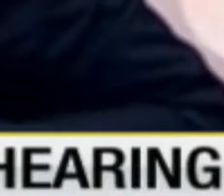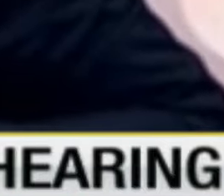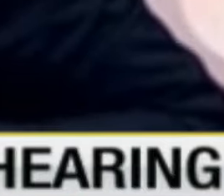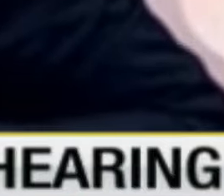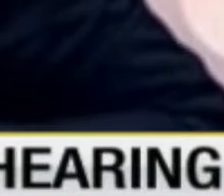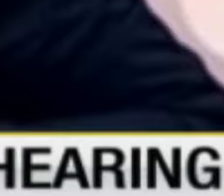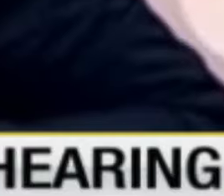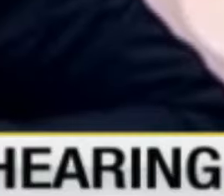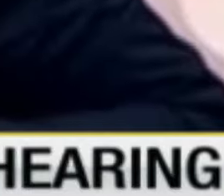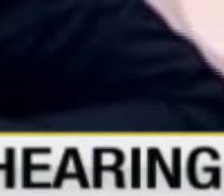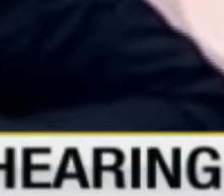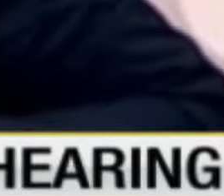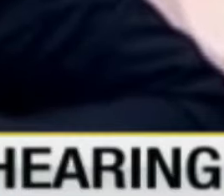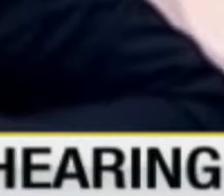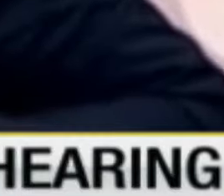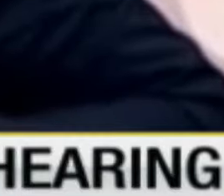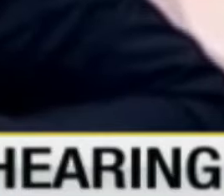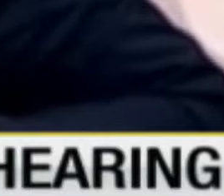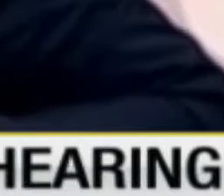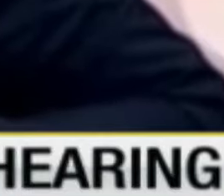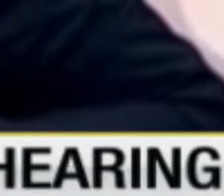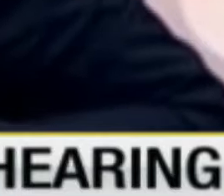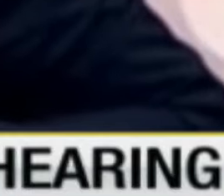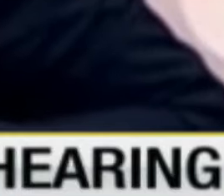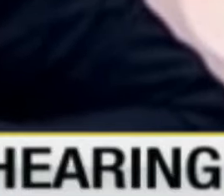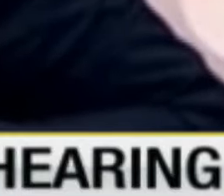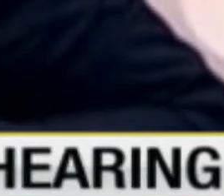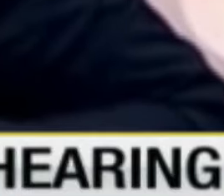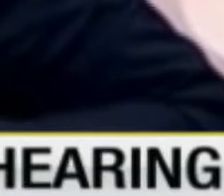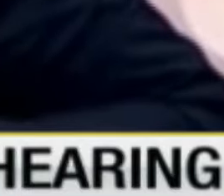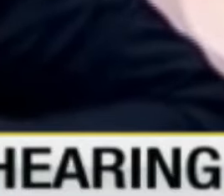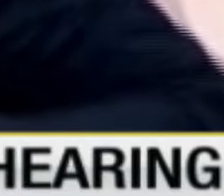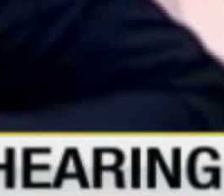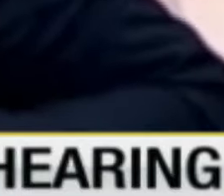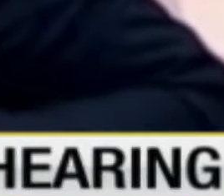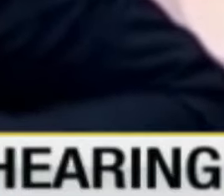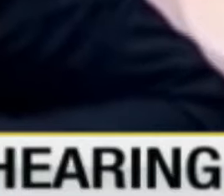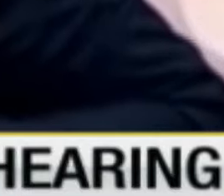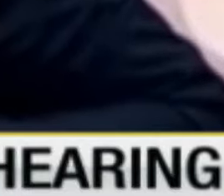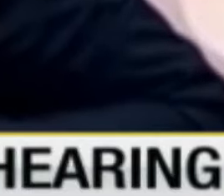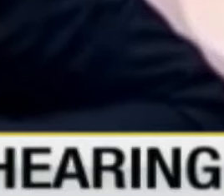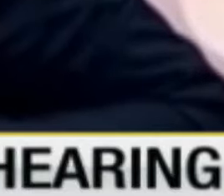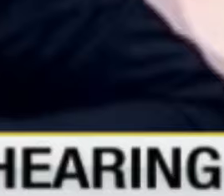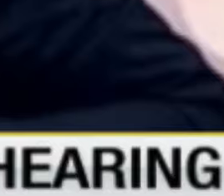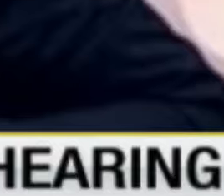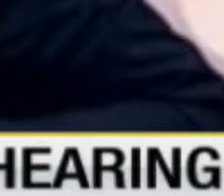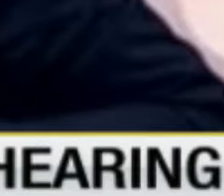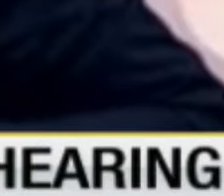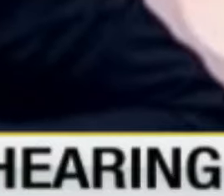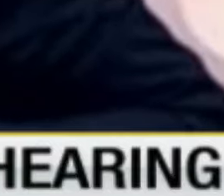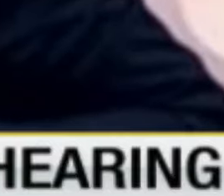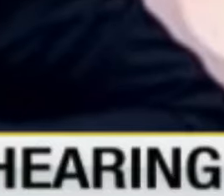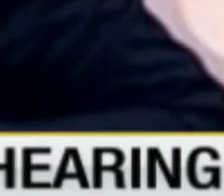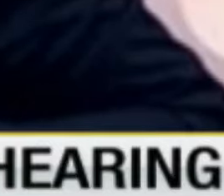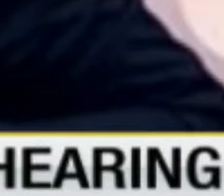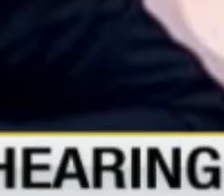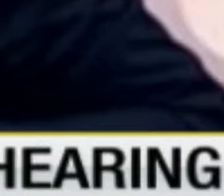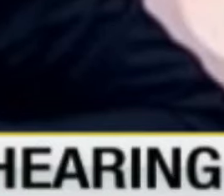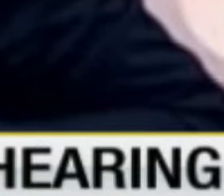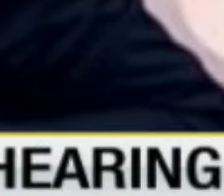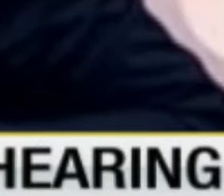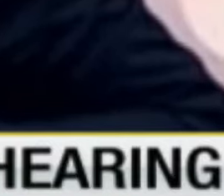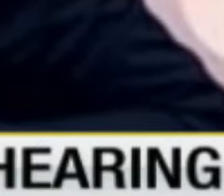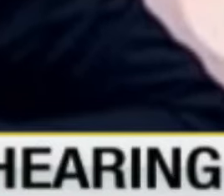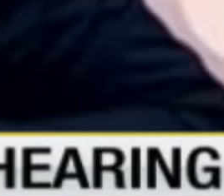statements, and resolutions of the County Assembly, even recommendations, are ignored and disregarded